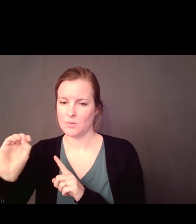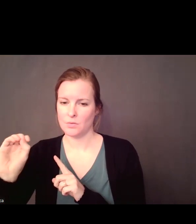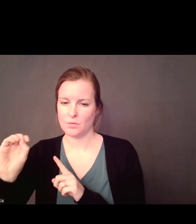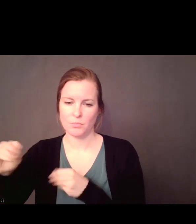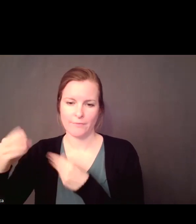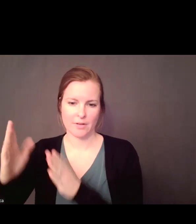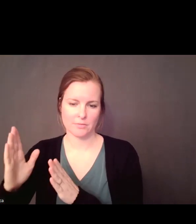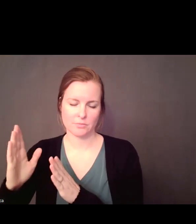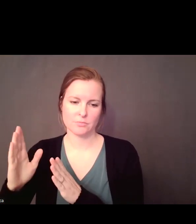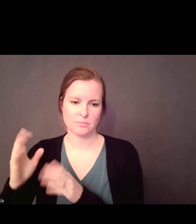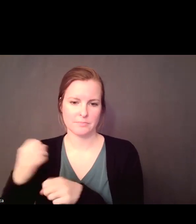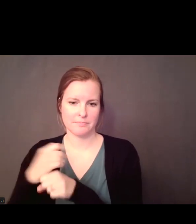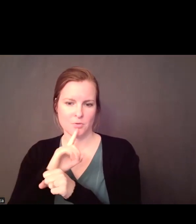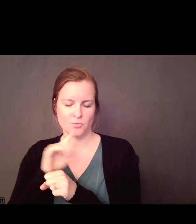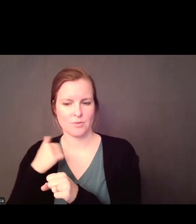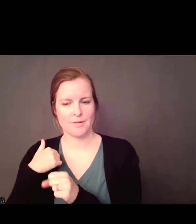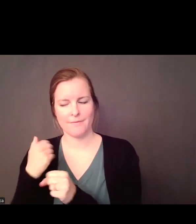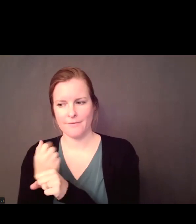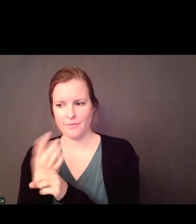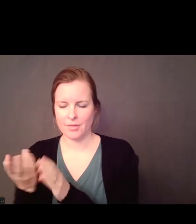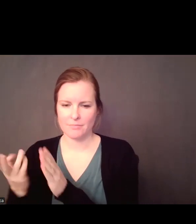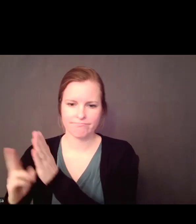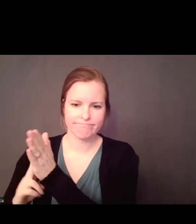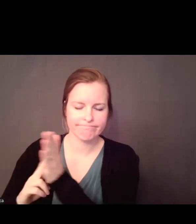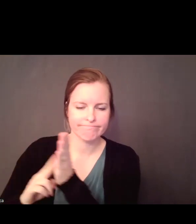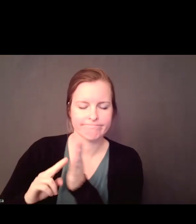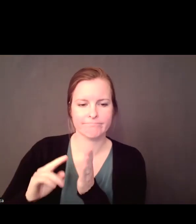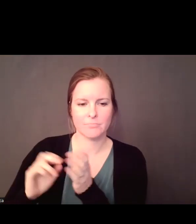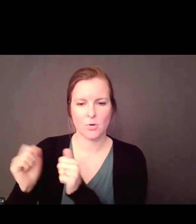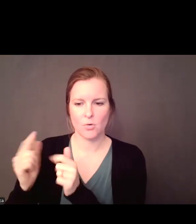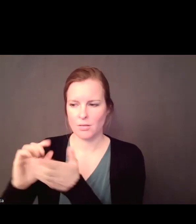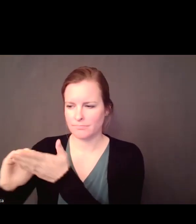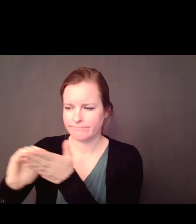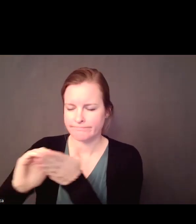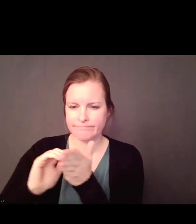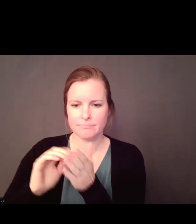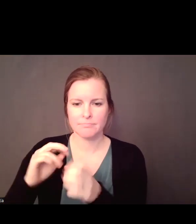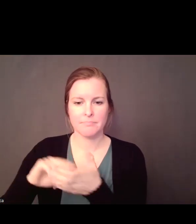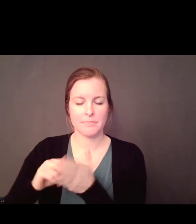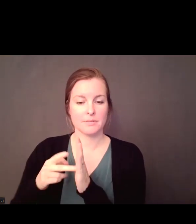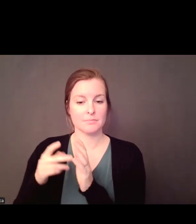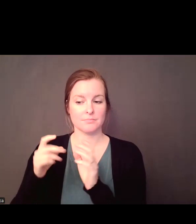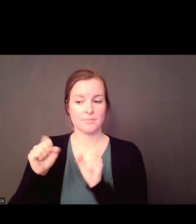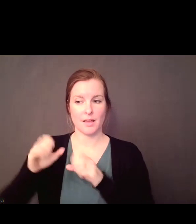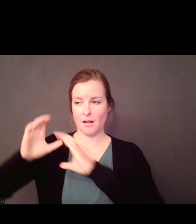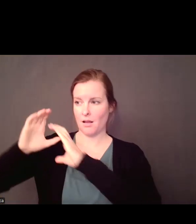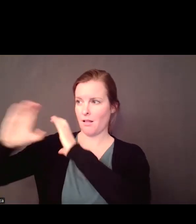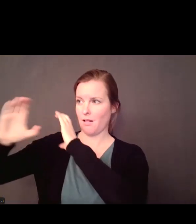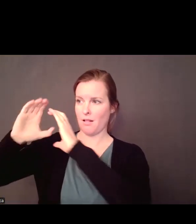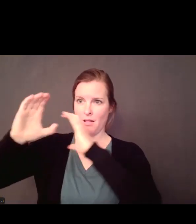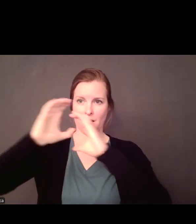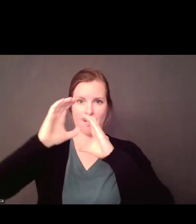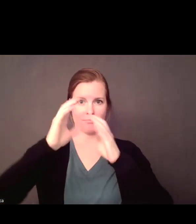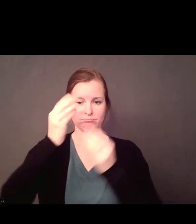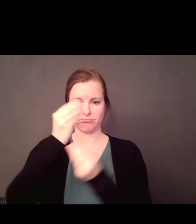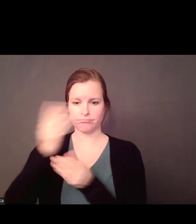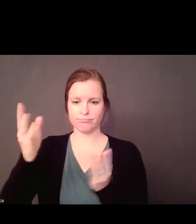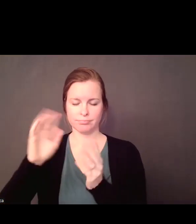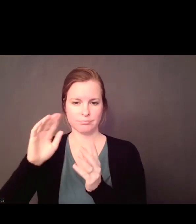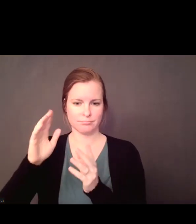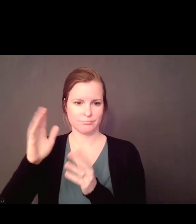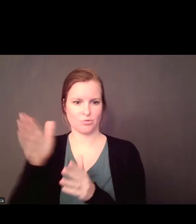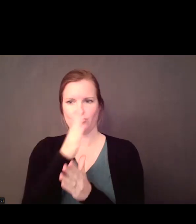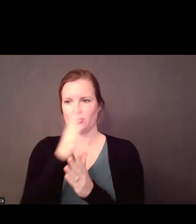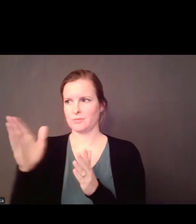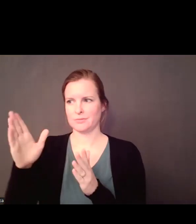those necessary releases completed so that we can have that communication across vendor and